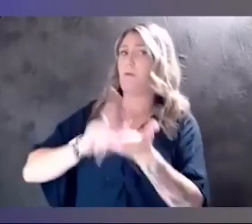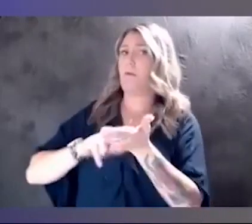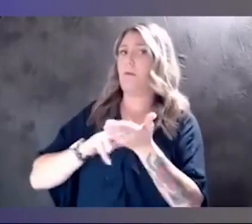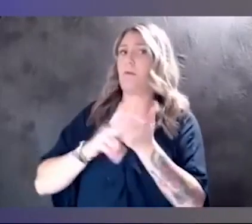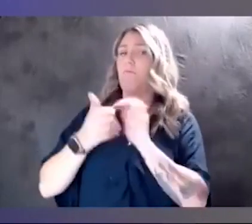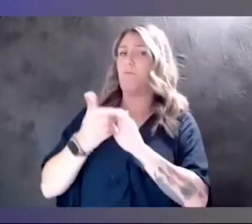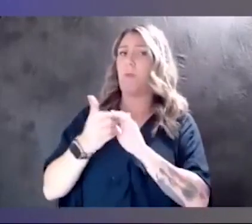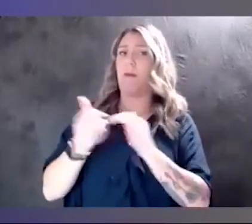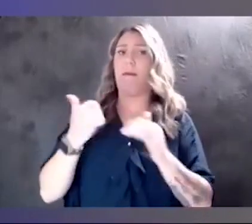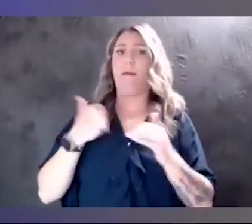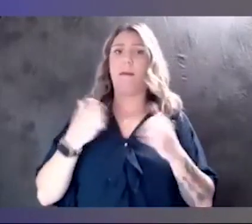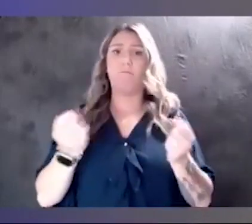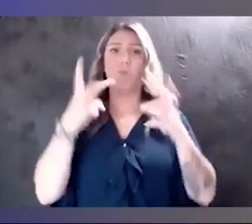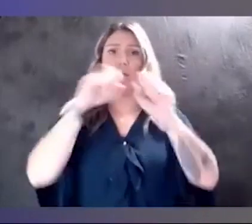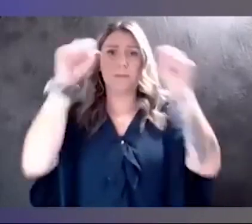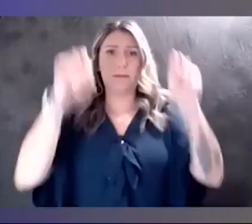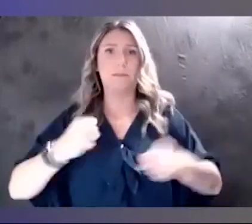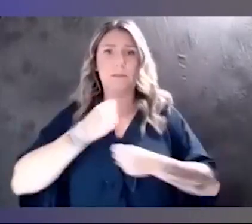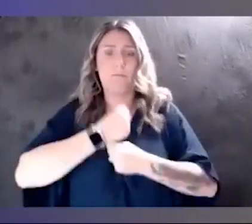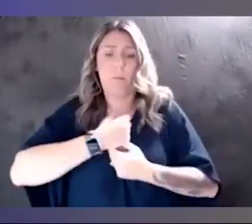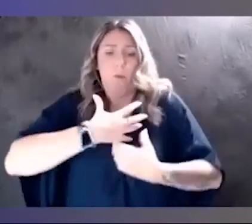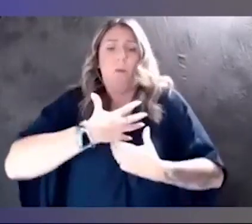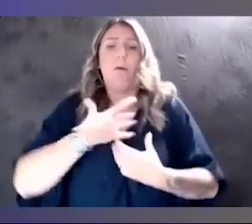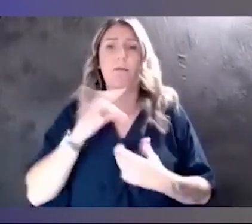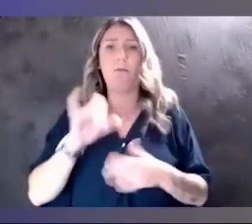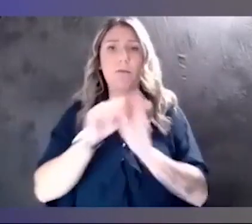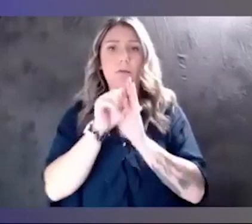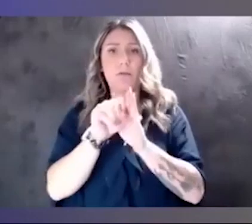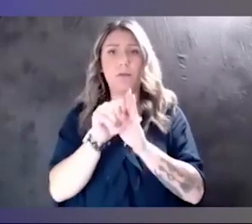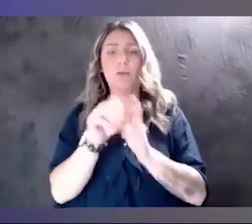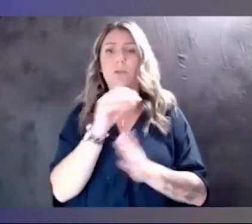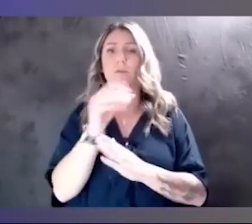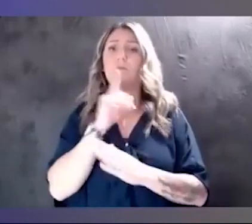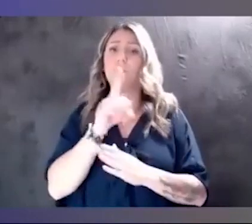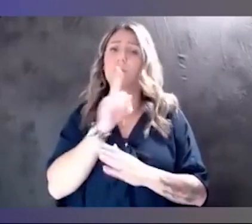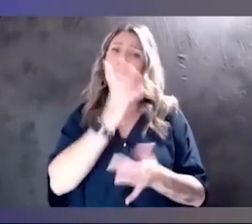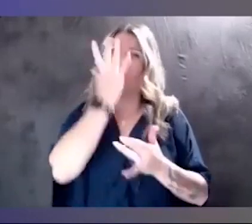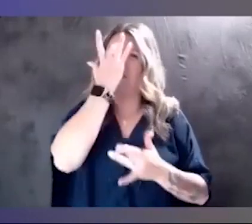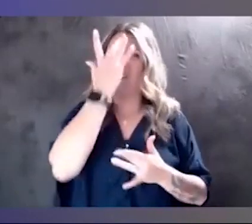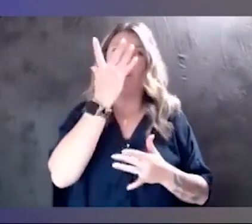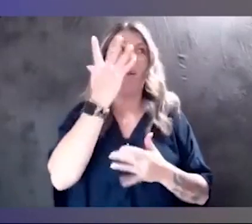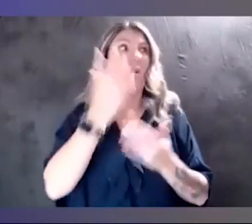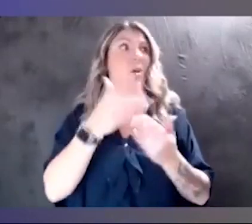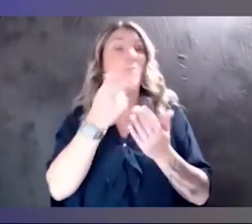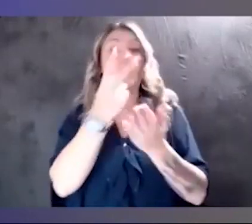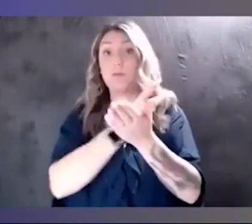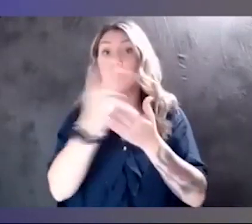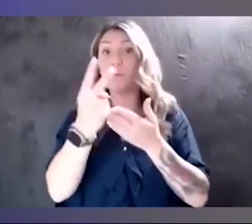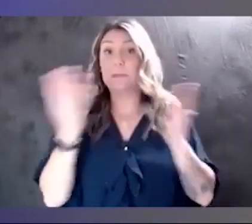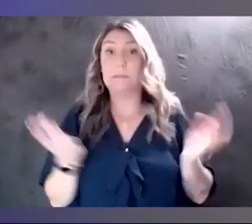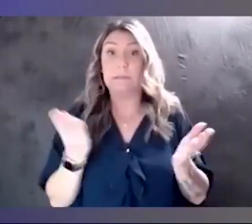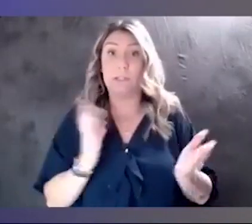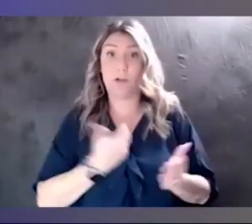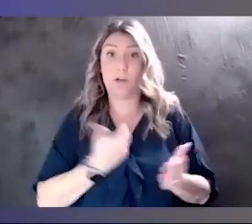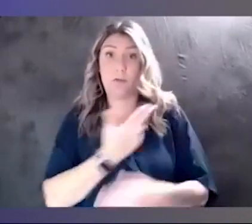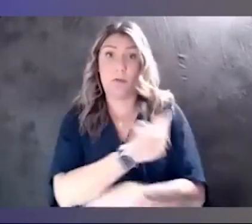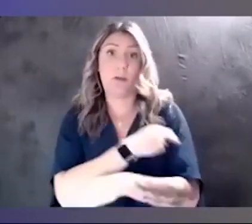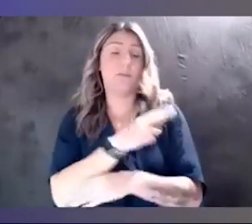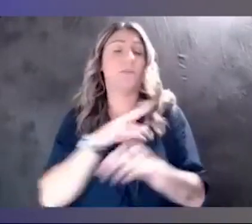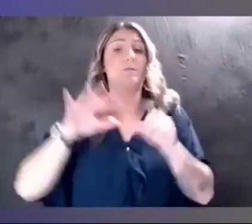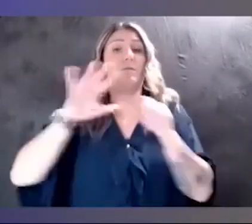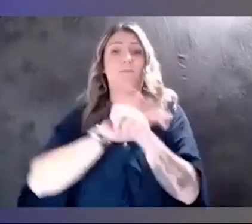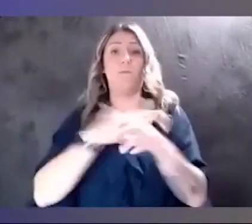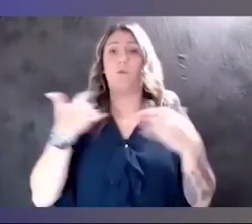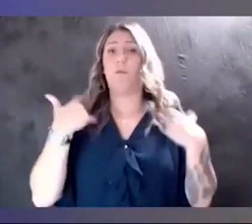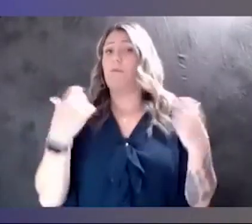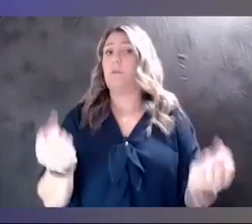multi-system inflammatory syndrome and was very ill for almost 2 weeks in our hospital here, fully recovered, back on the field. I mean,